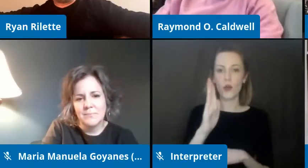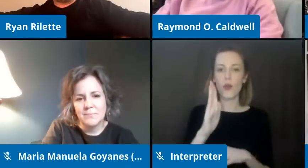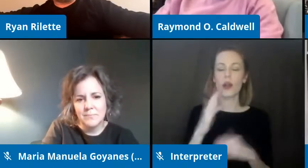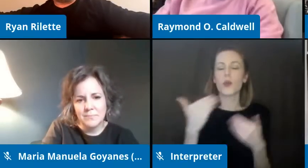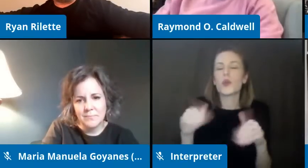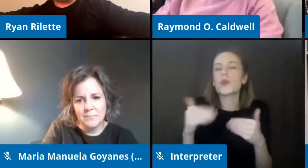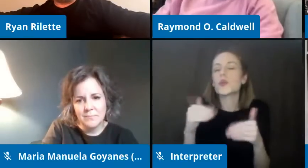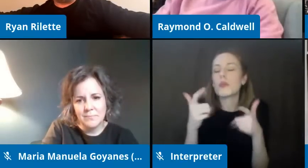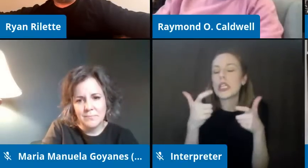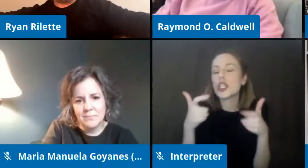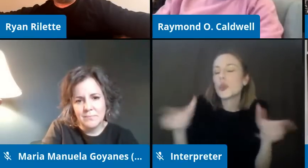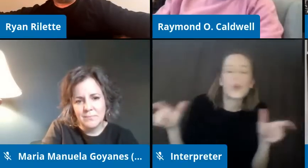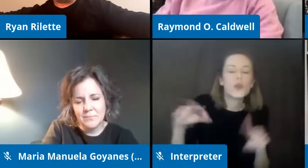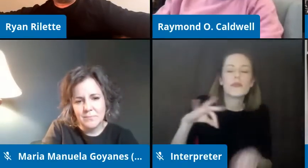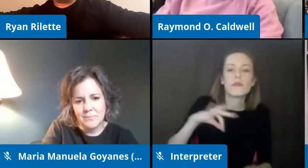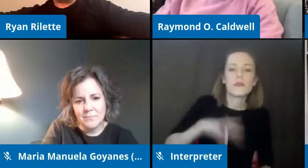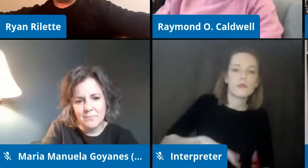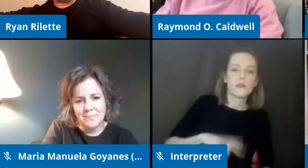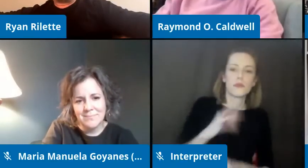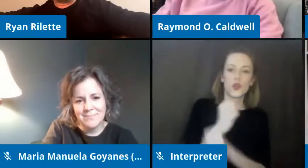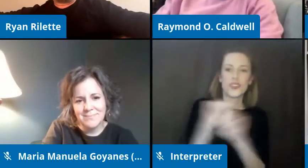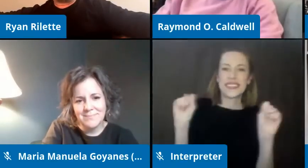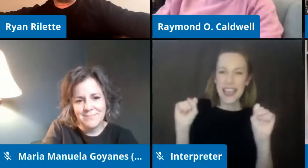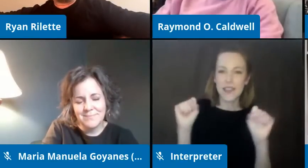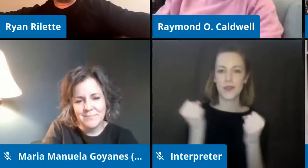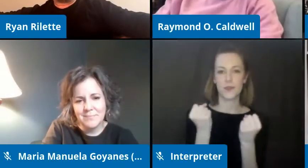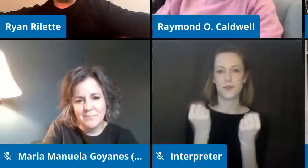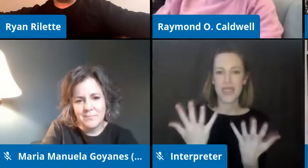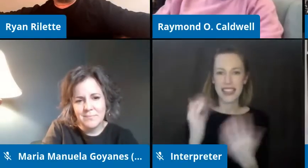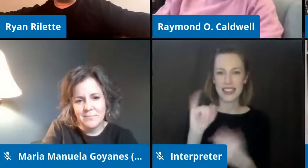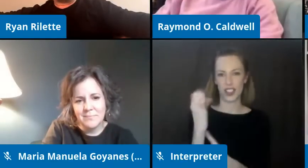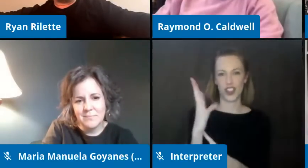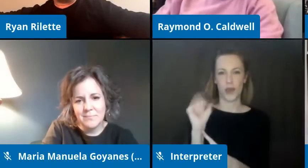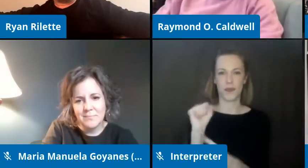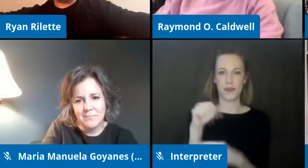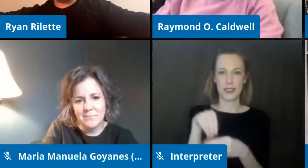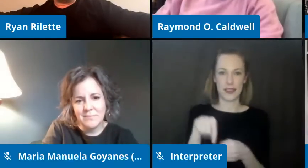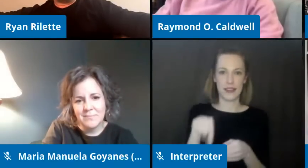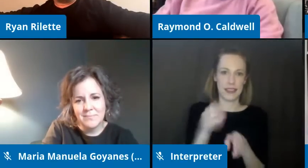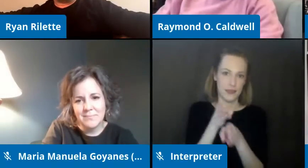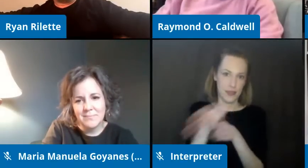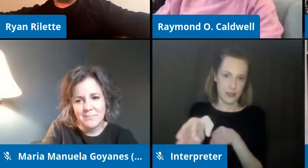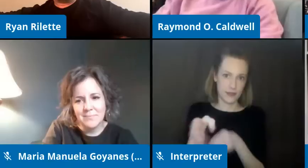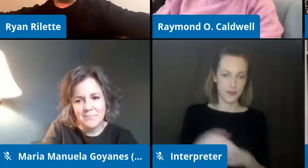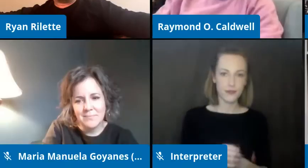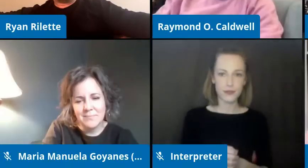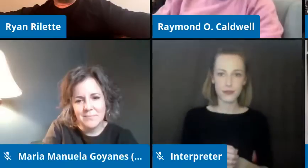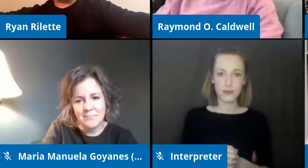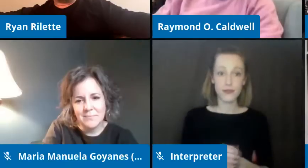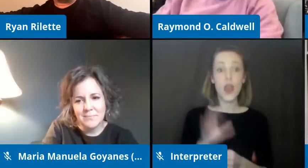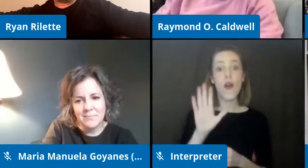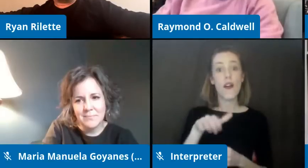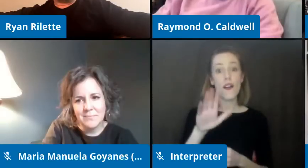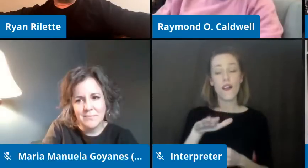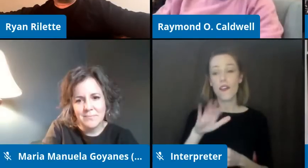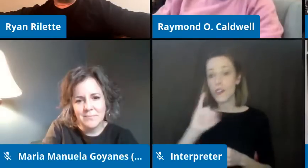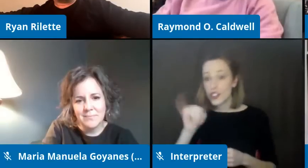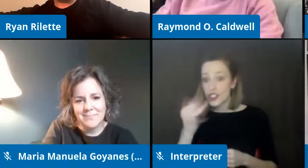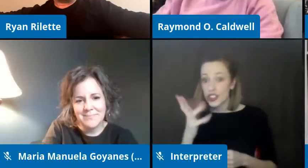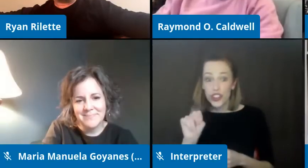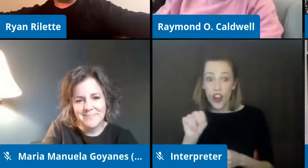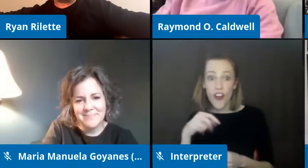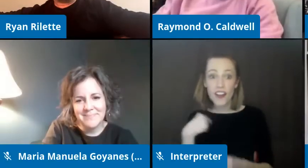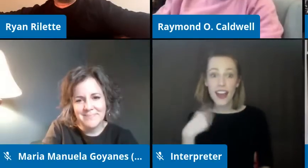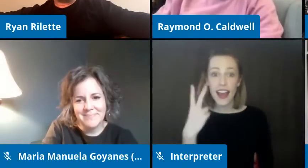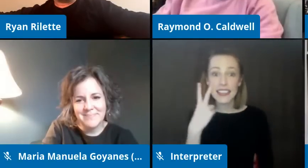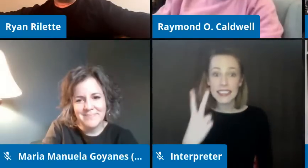of jobs in this sector. And by the way, John, I see your question. I'm going to answer your question about